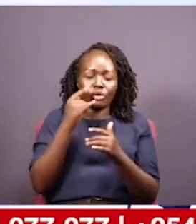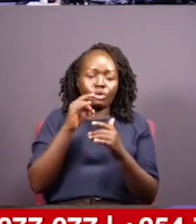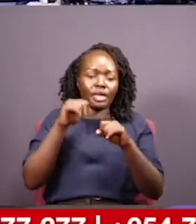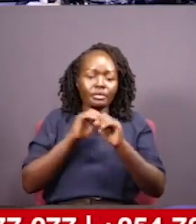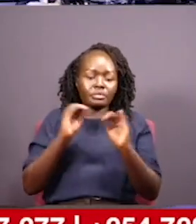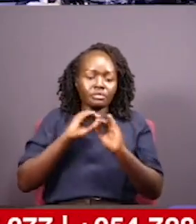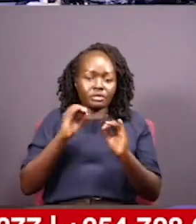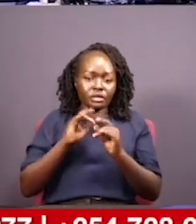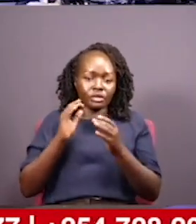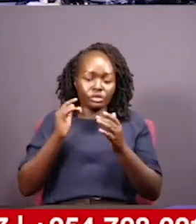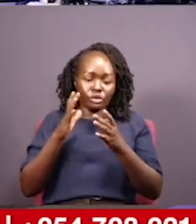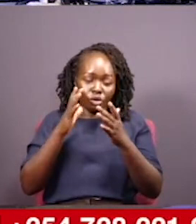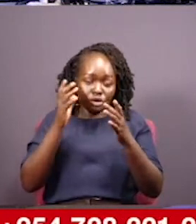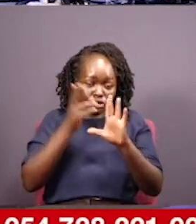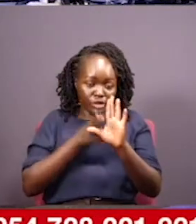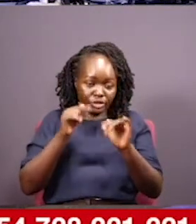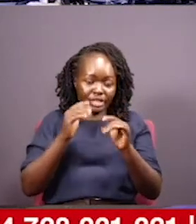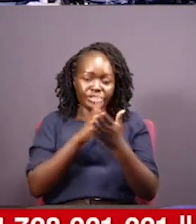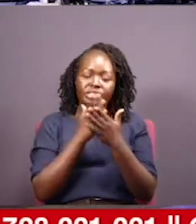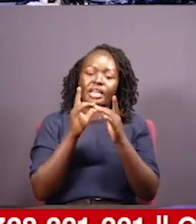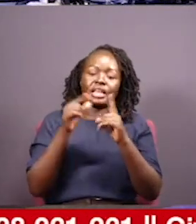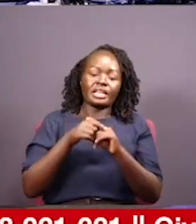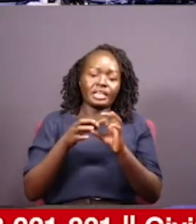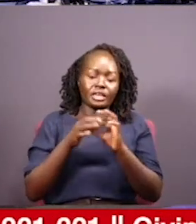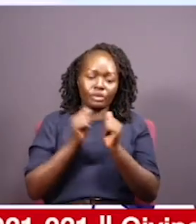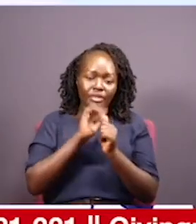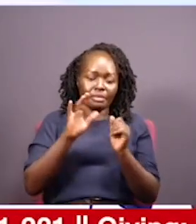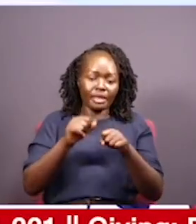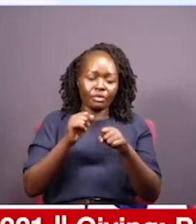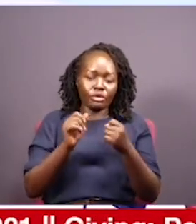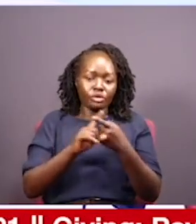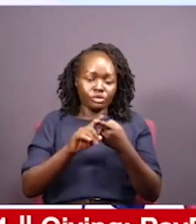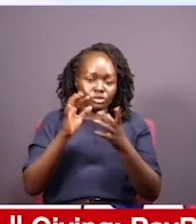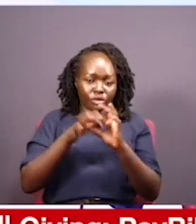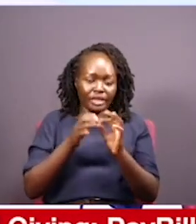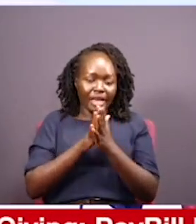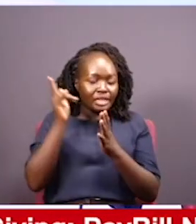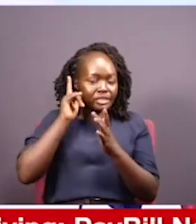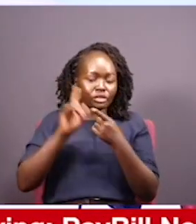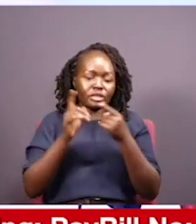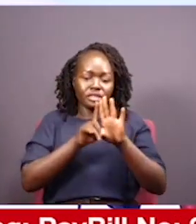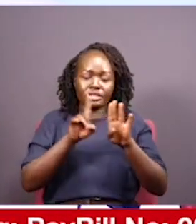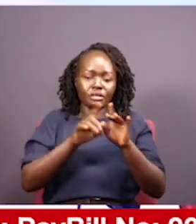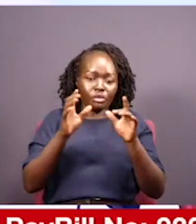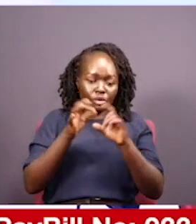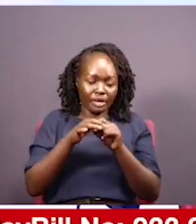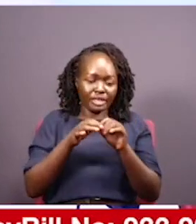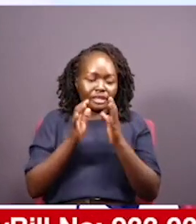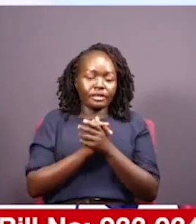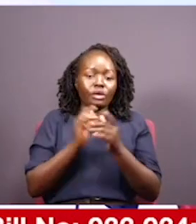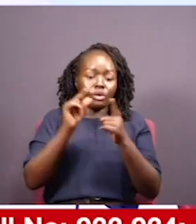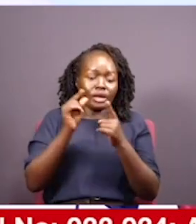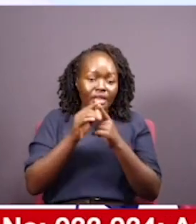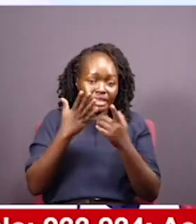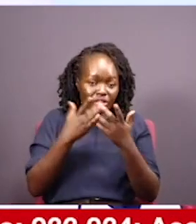with them so that they can be able to tune in and listen to the same message this coming week or even